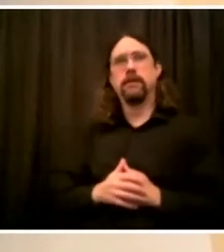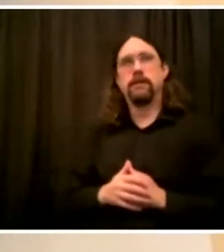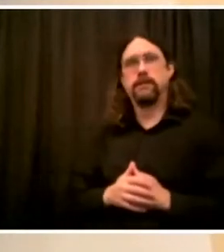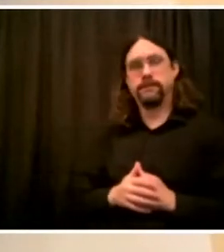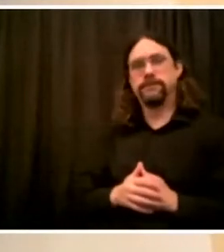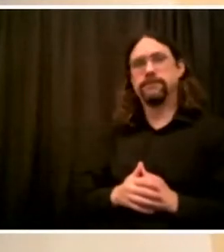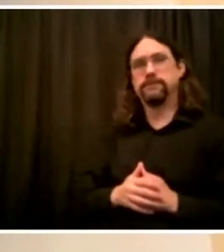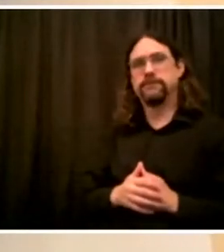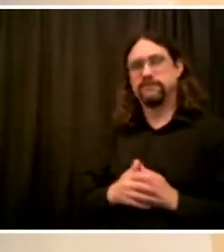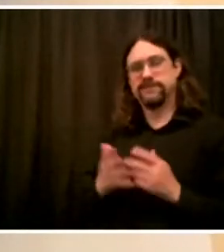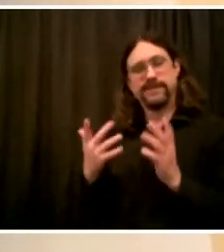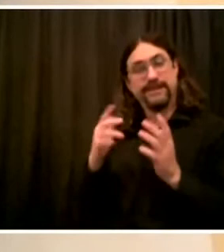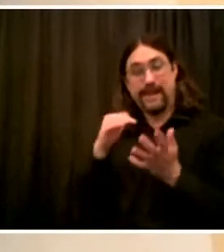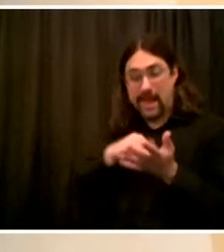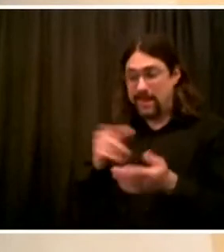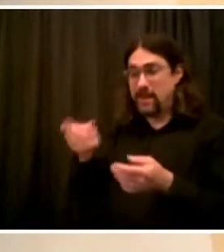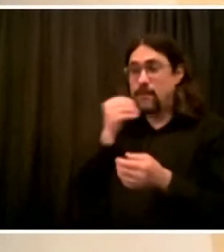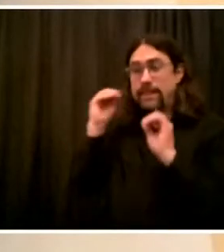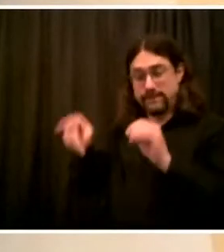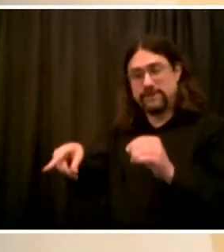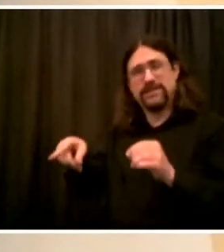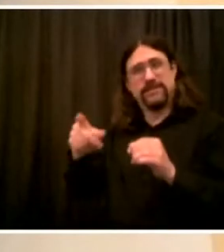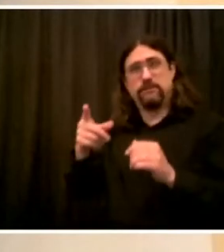even for a week, like those 103 people.